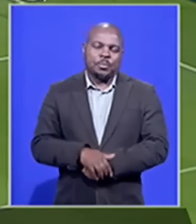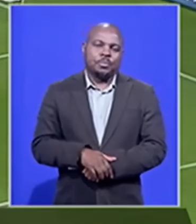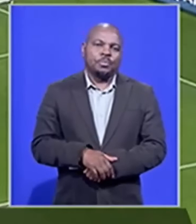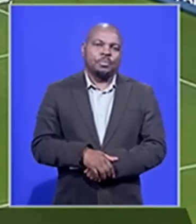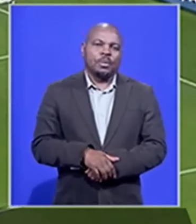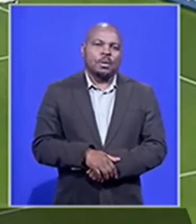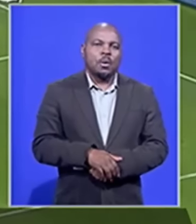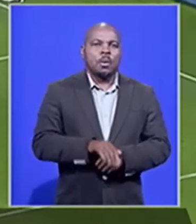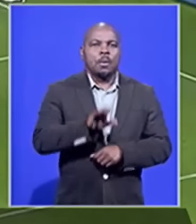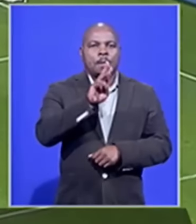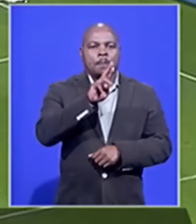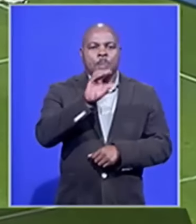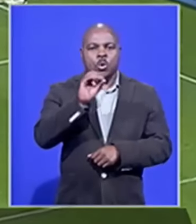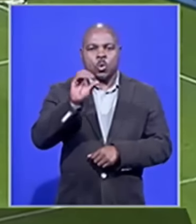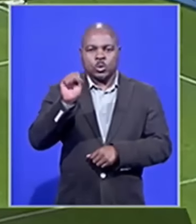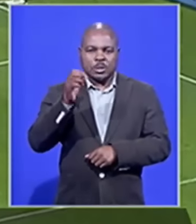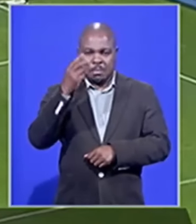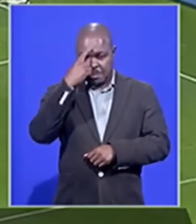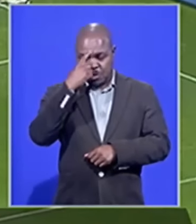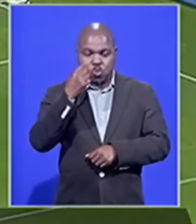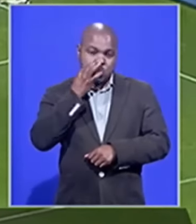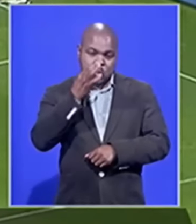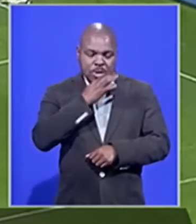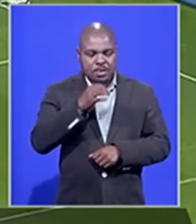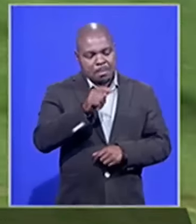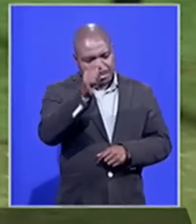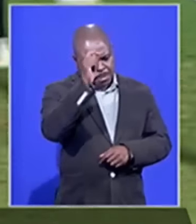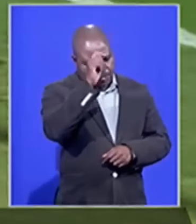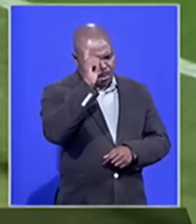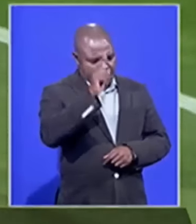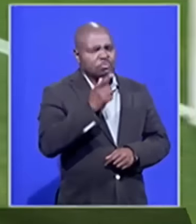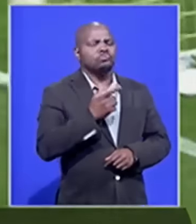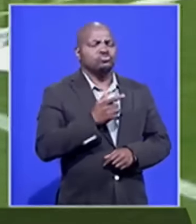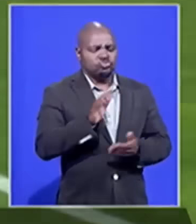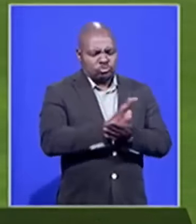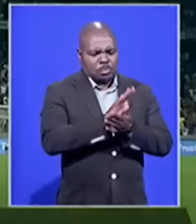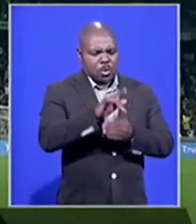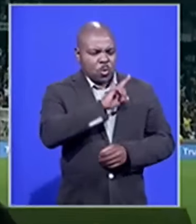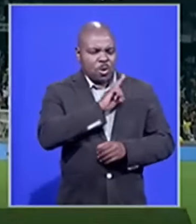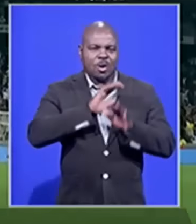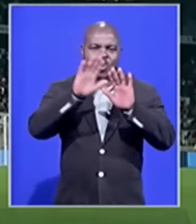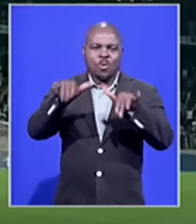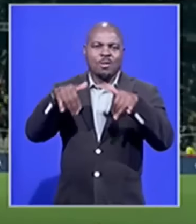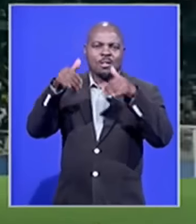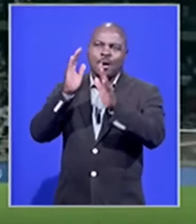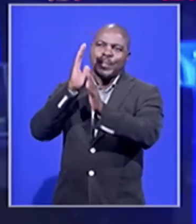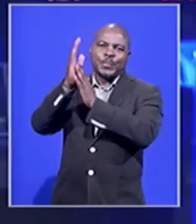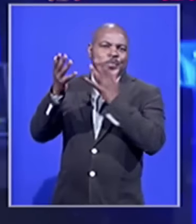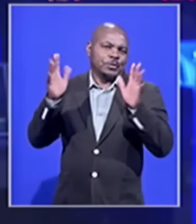Hugo Broos o re Bafana e lokela ho thabela katleho ya ho phunyeletsa tournamenteng ya mohope wa lefatshe.